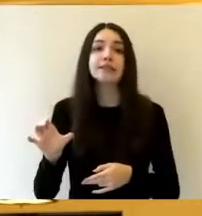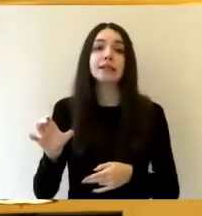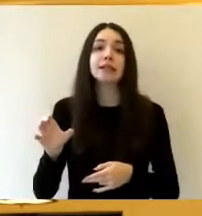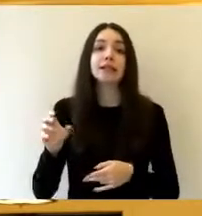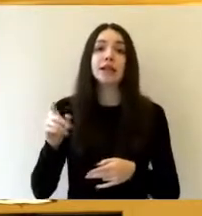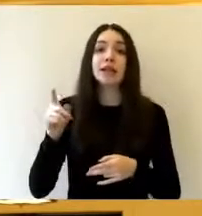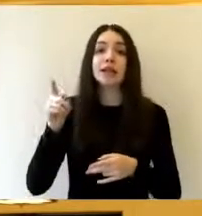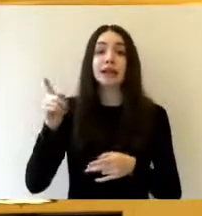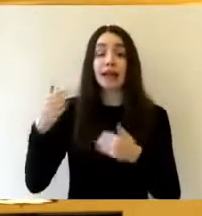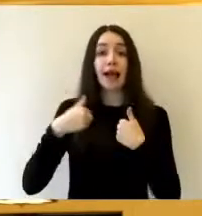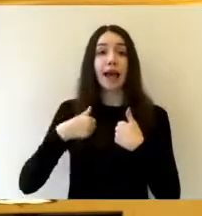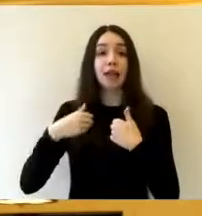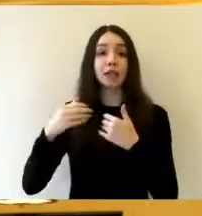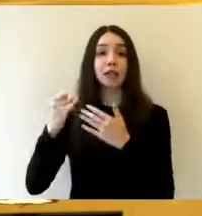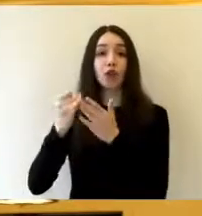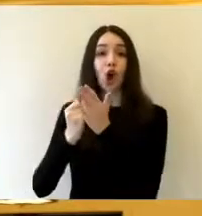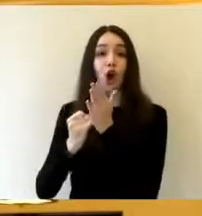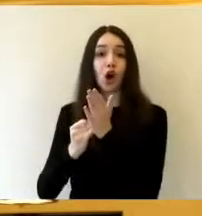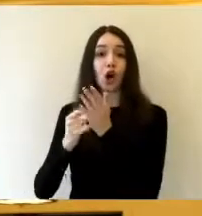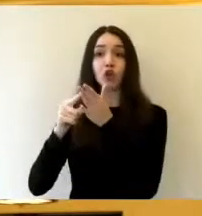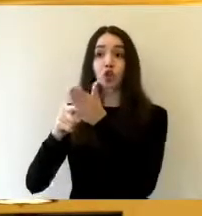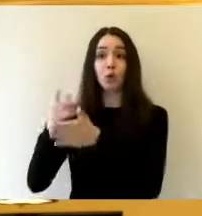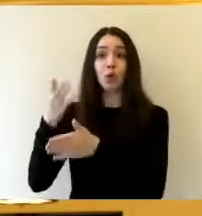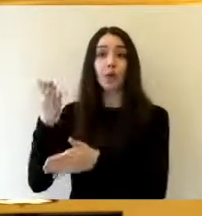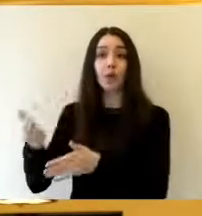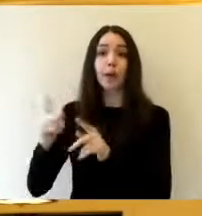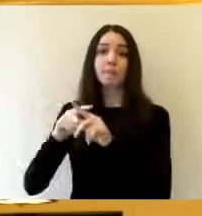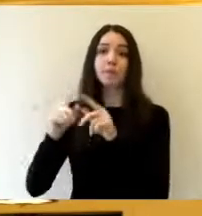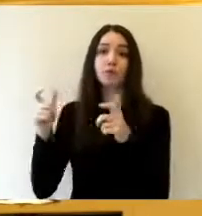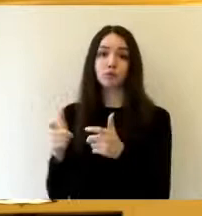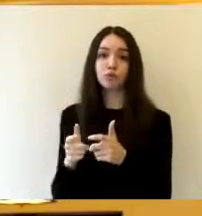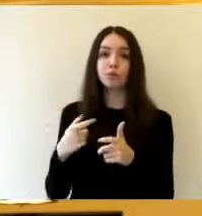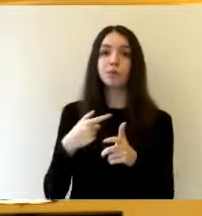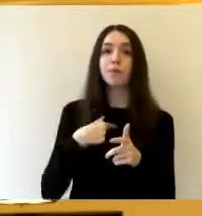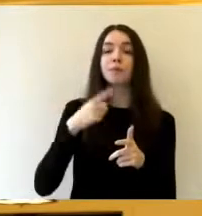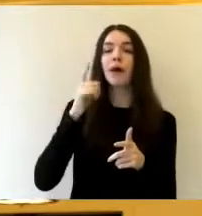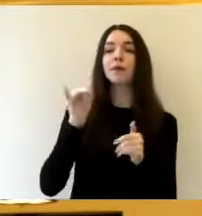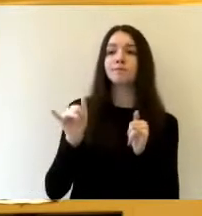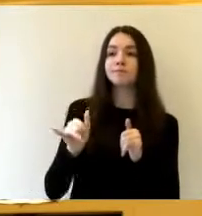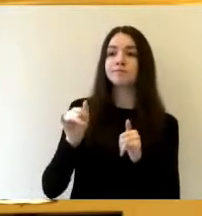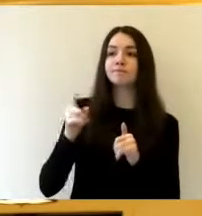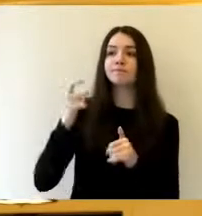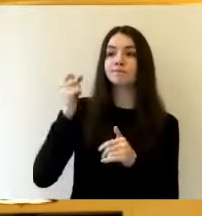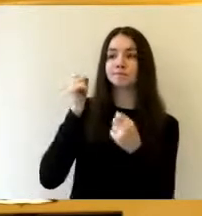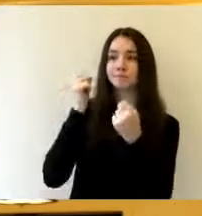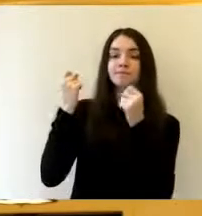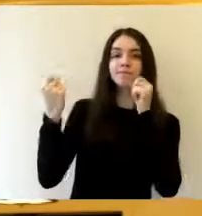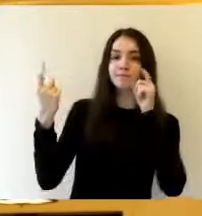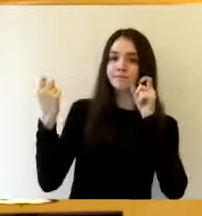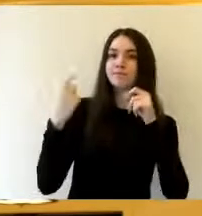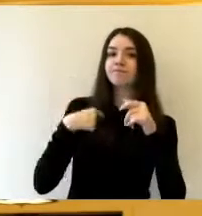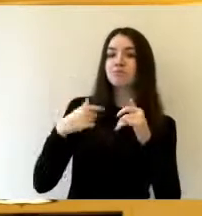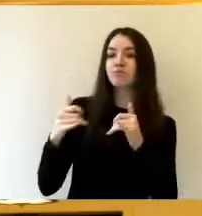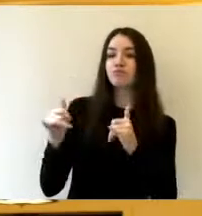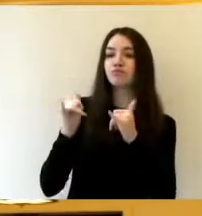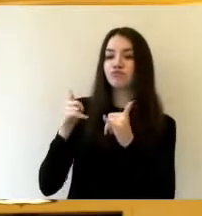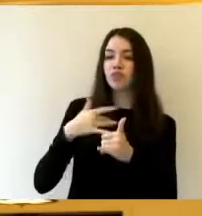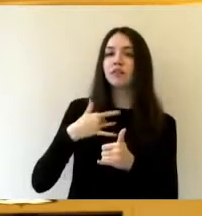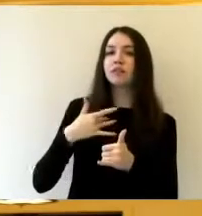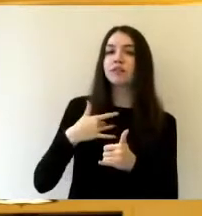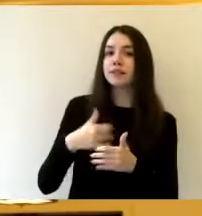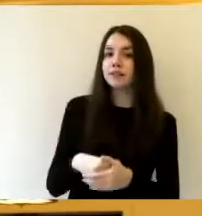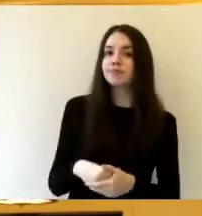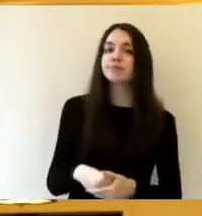the most. So I feel like that's the kind of direction I've worked towards myself. And basically also how I kind of